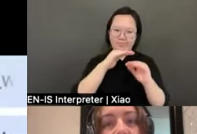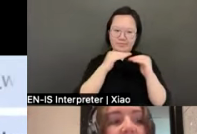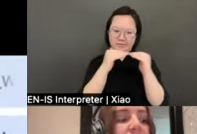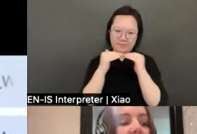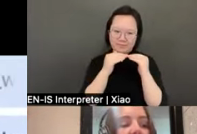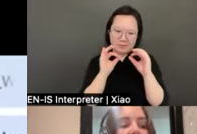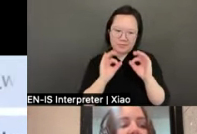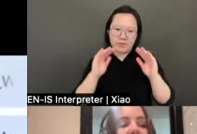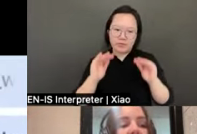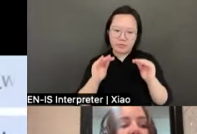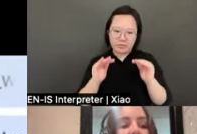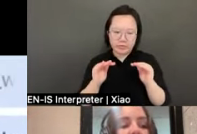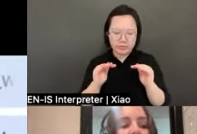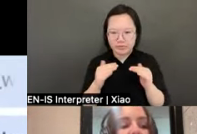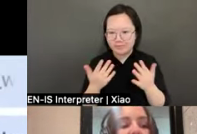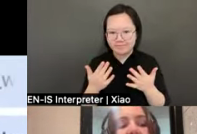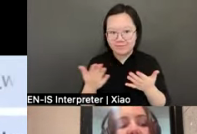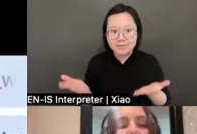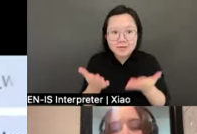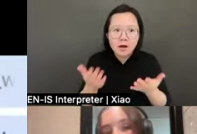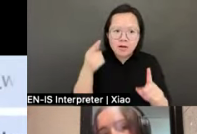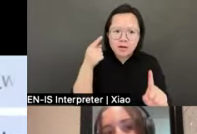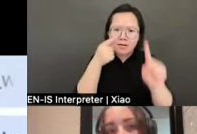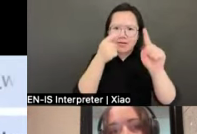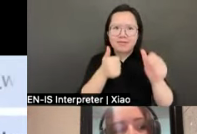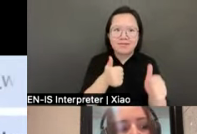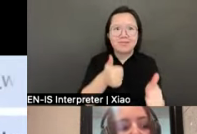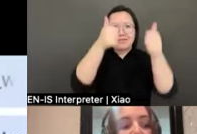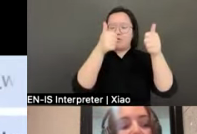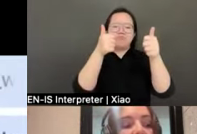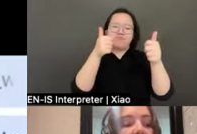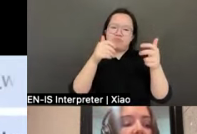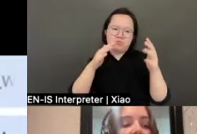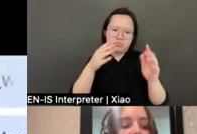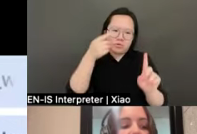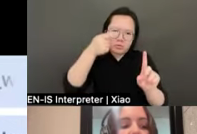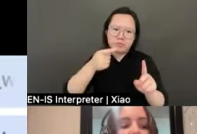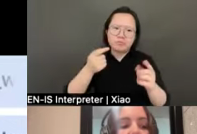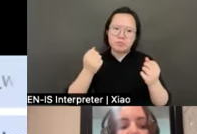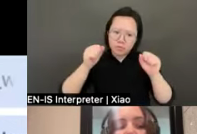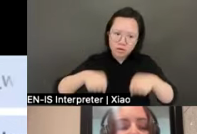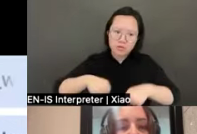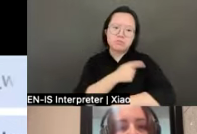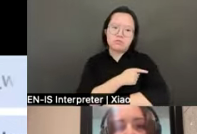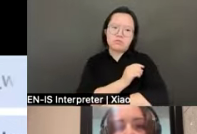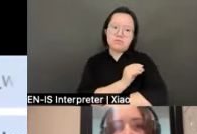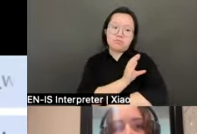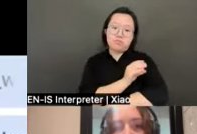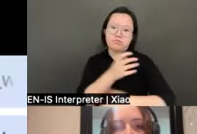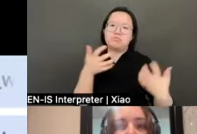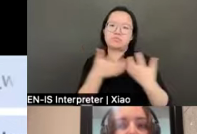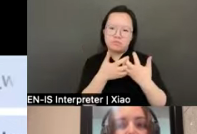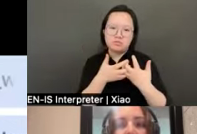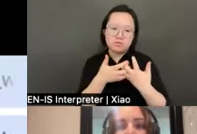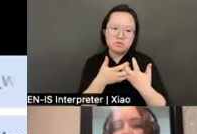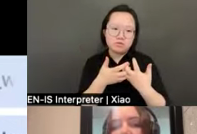different projects. And in here, we were really asking not to do this. So you don't necessarily have to put